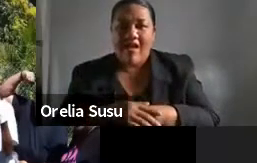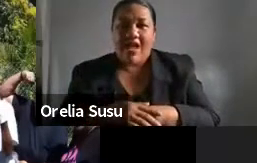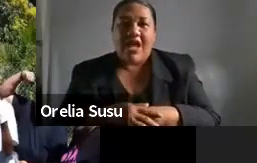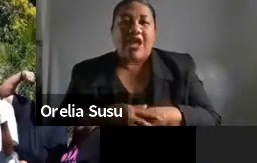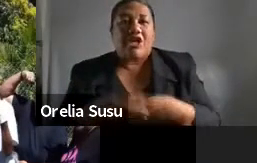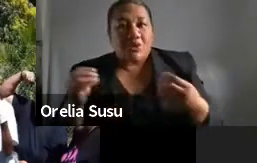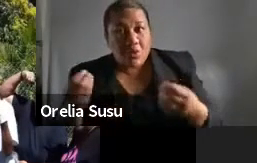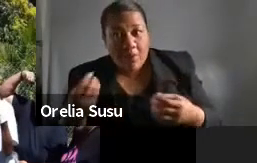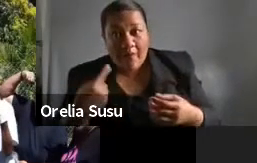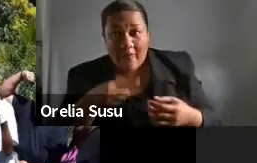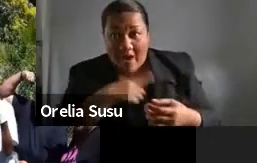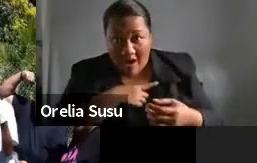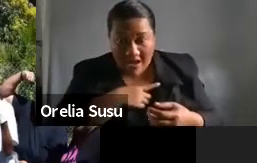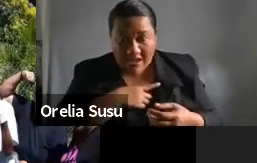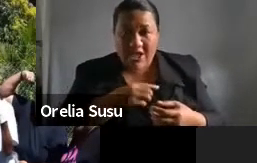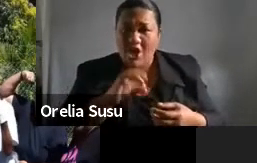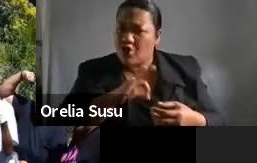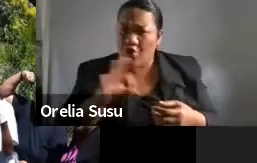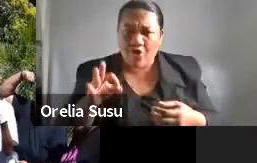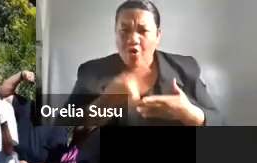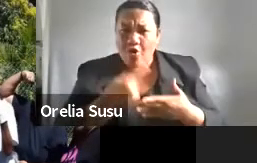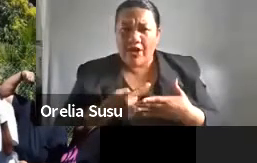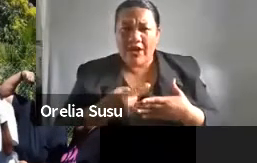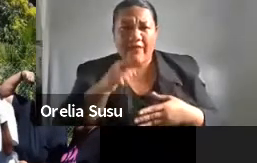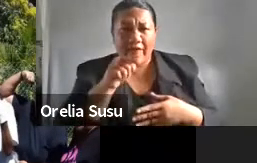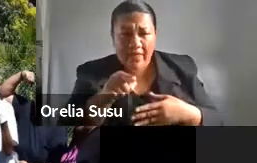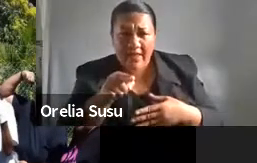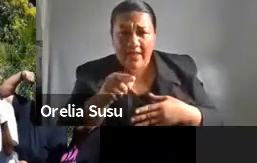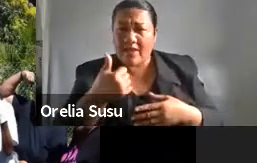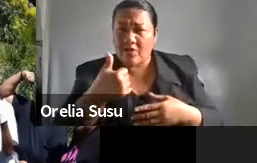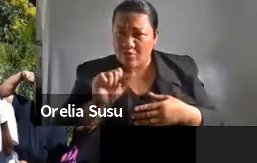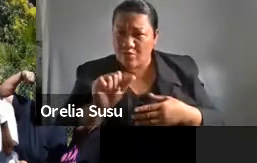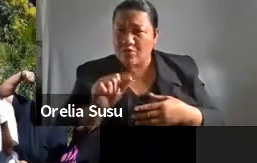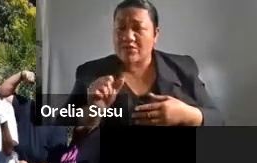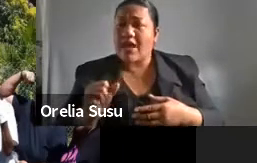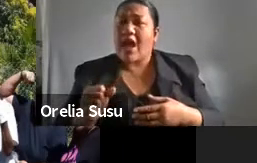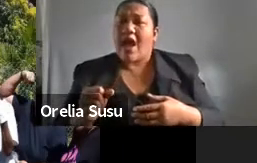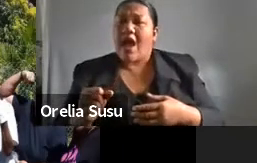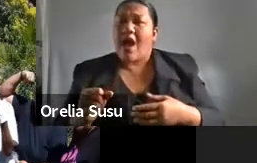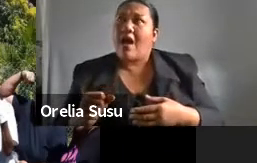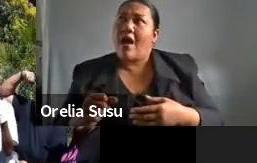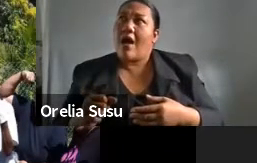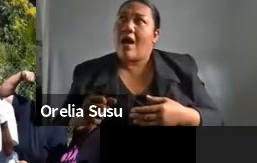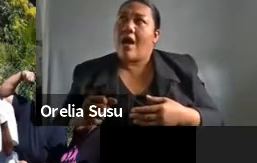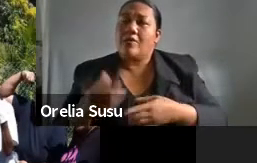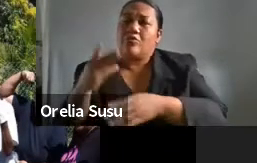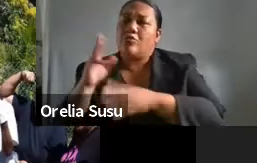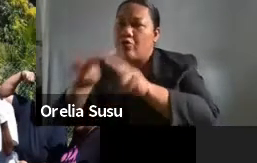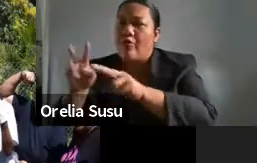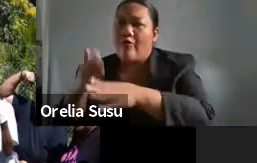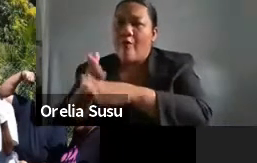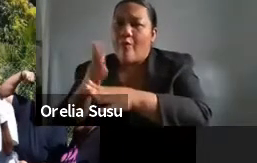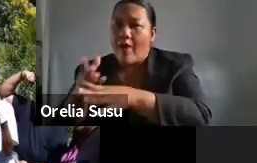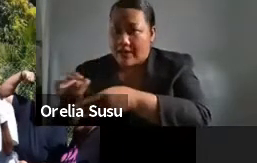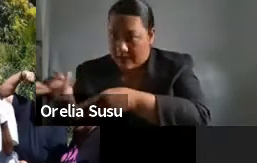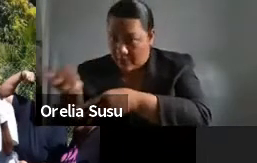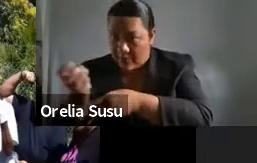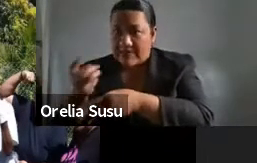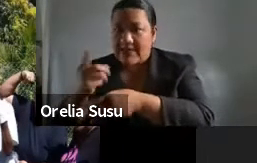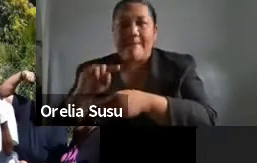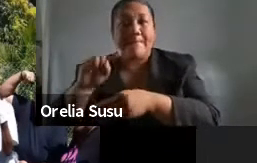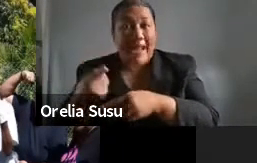them to go and do some income generating from the tools that they take on brush cutters and stuff. It's also getting them to understand the importance of looking